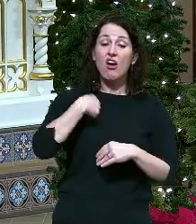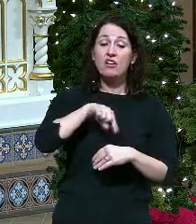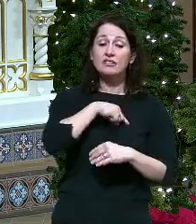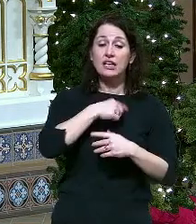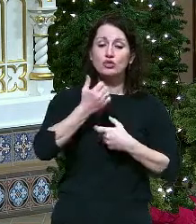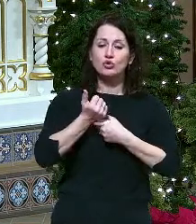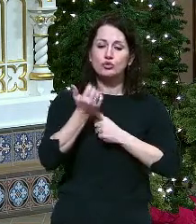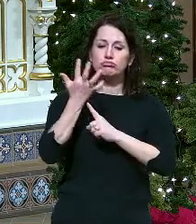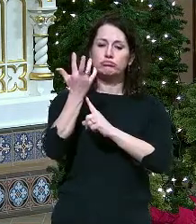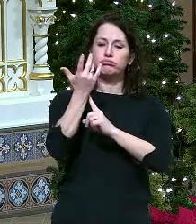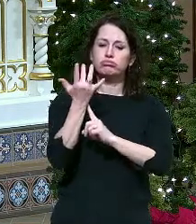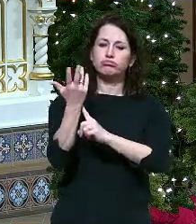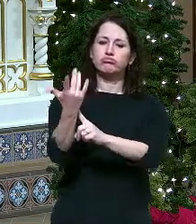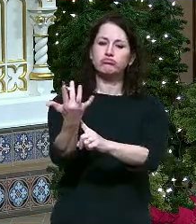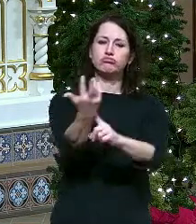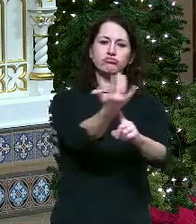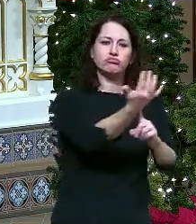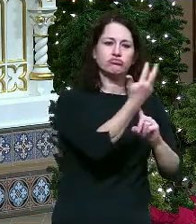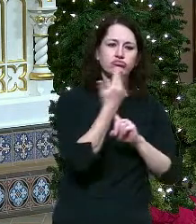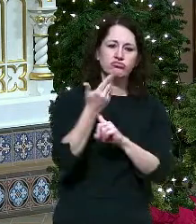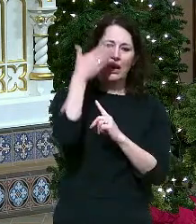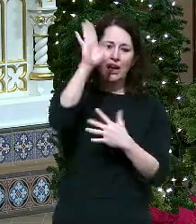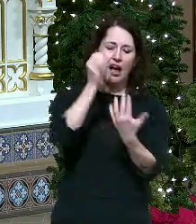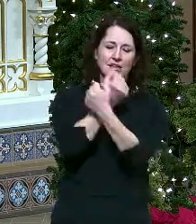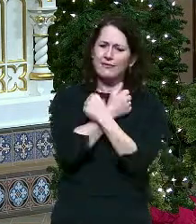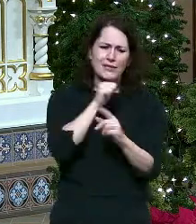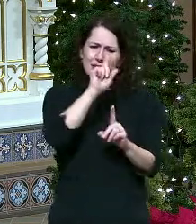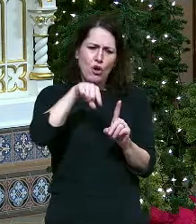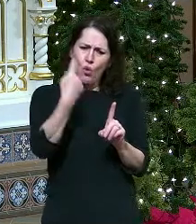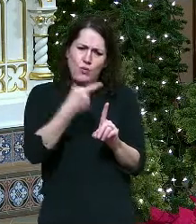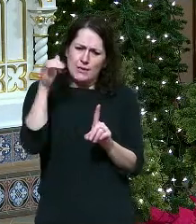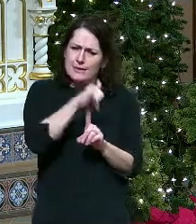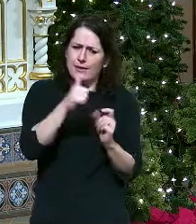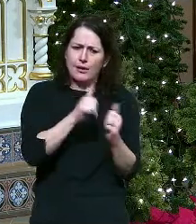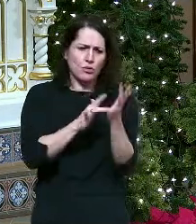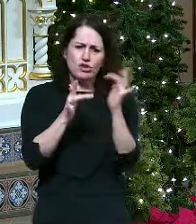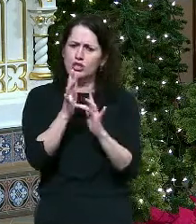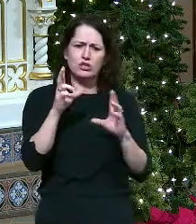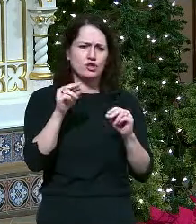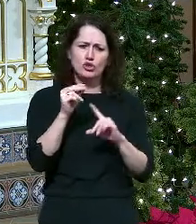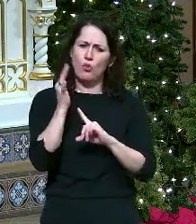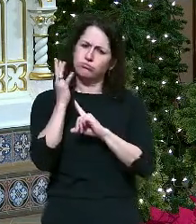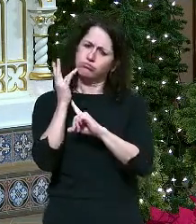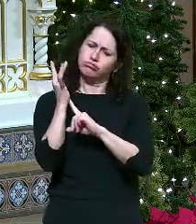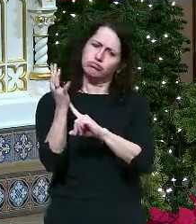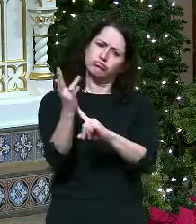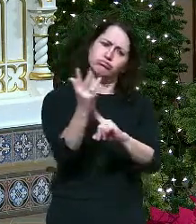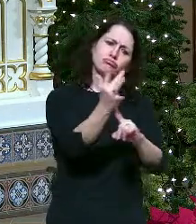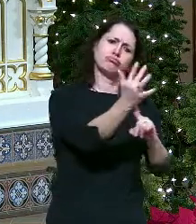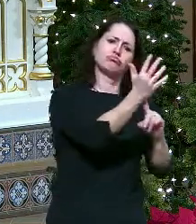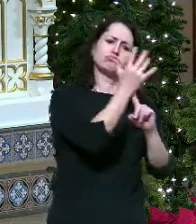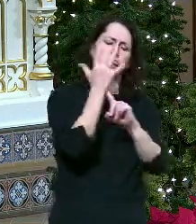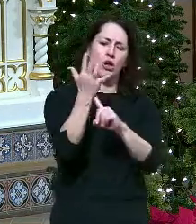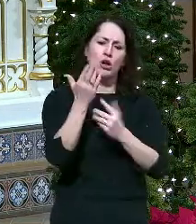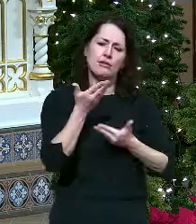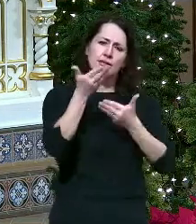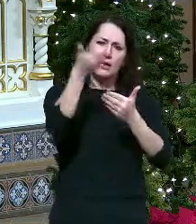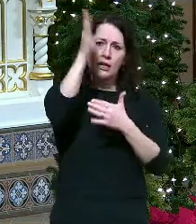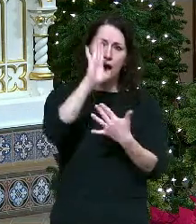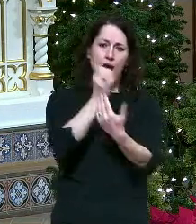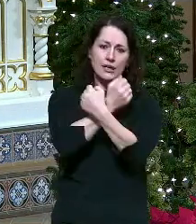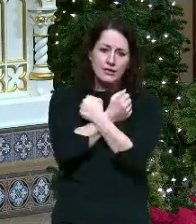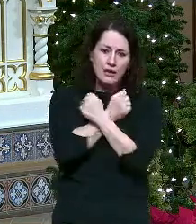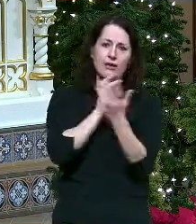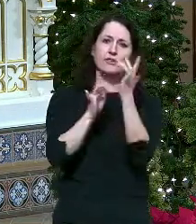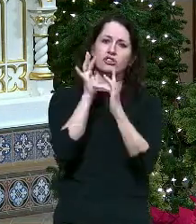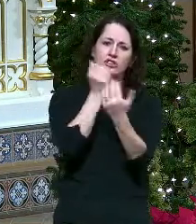love. It doesn't just stay with Jesus. We are called to carry that torch